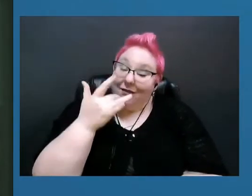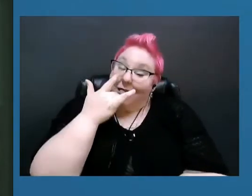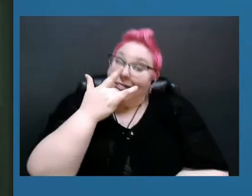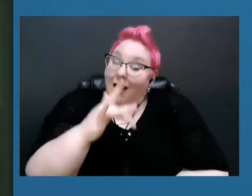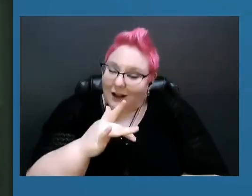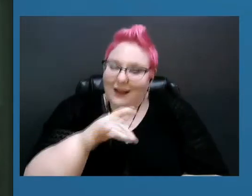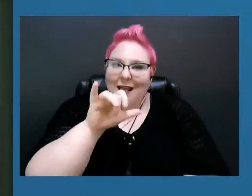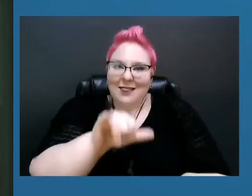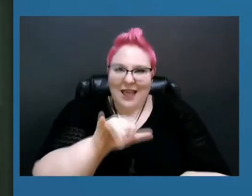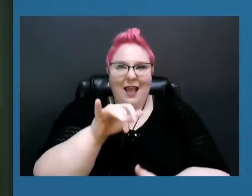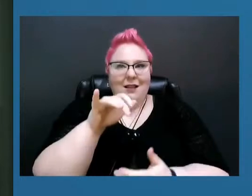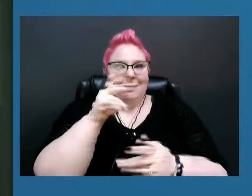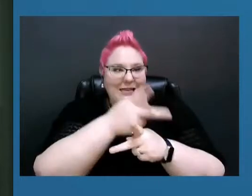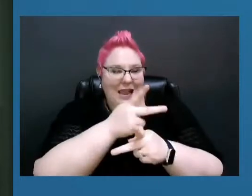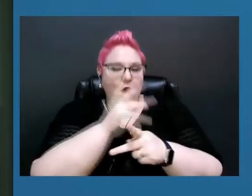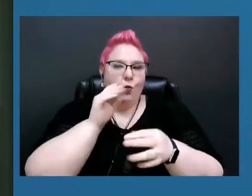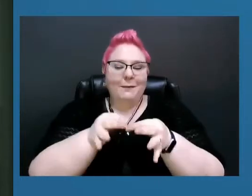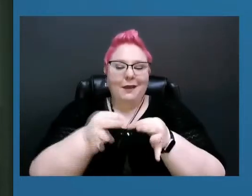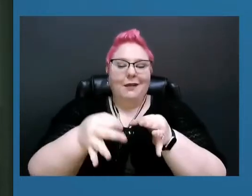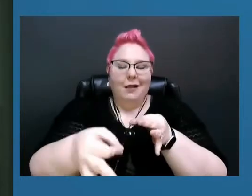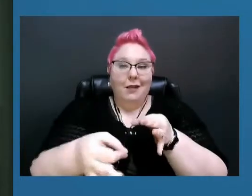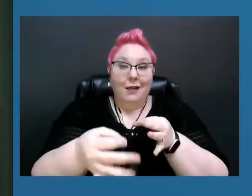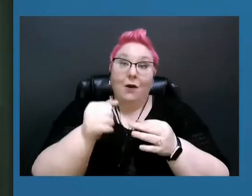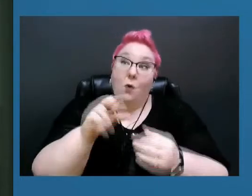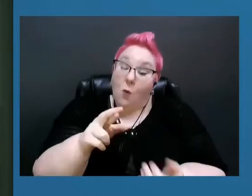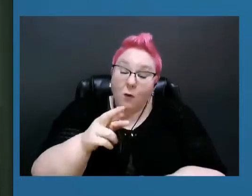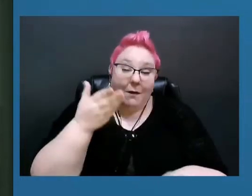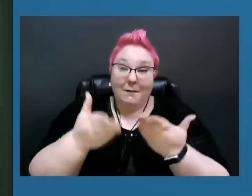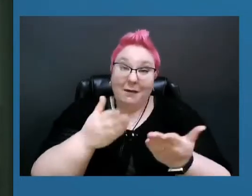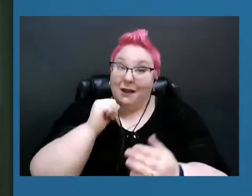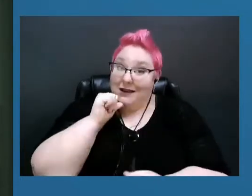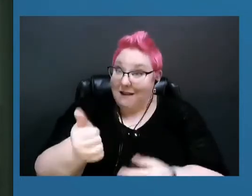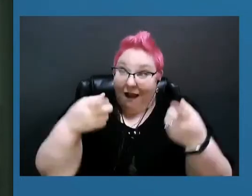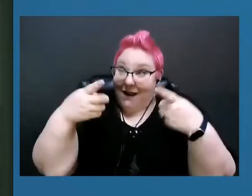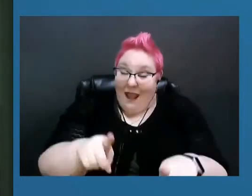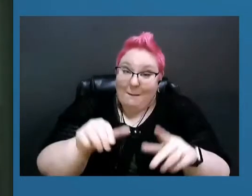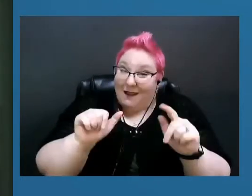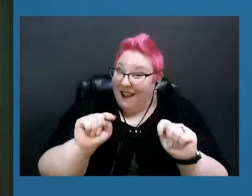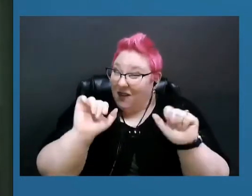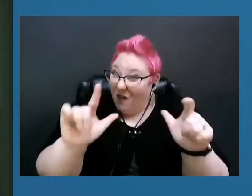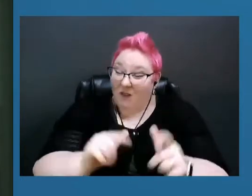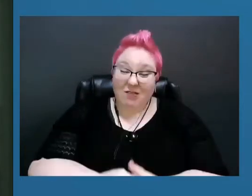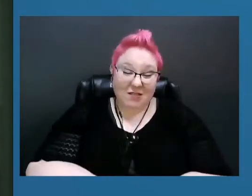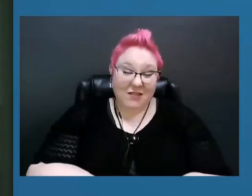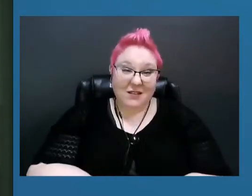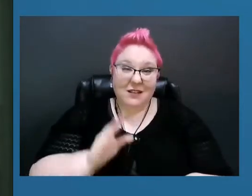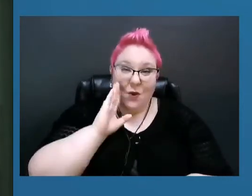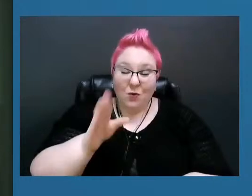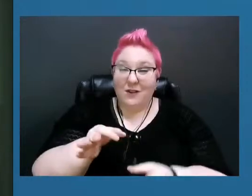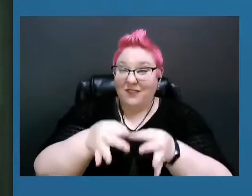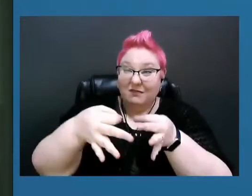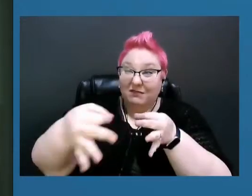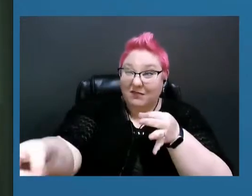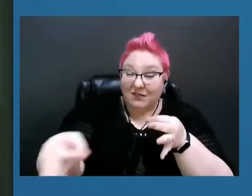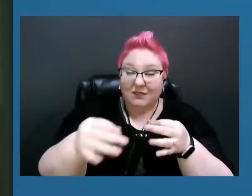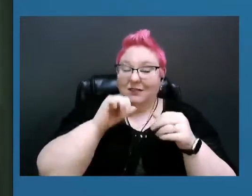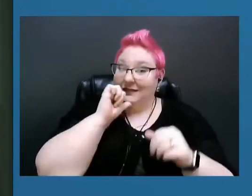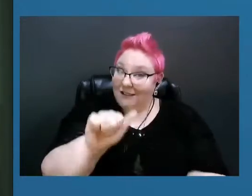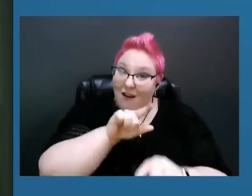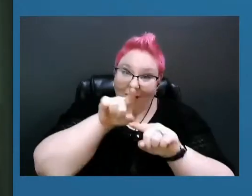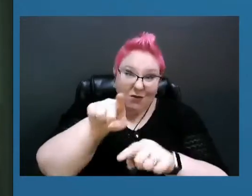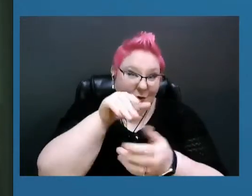And at worst, some of that care would never have happened at all. So preserving Medicaid is essential. We really believe strongly